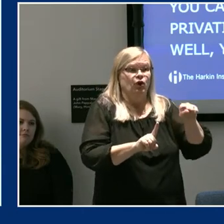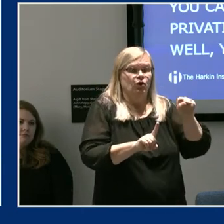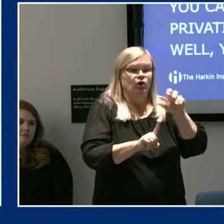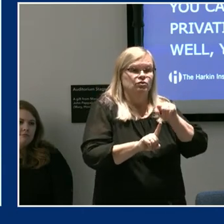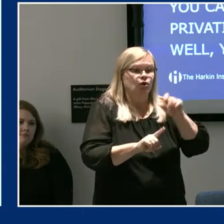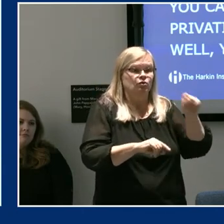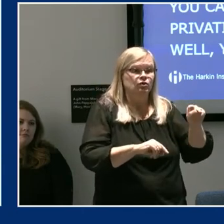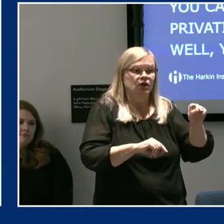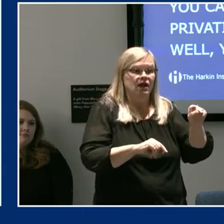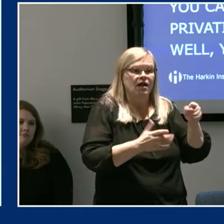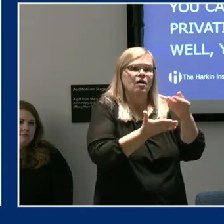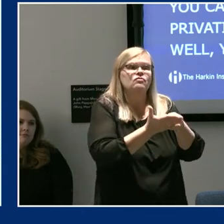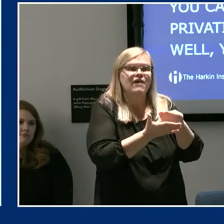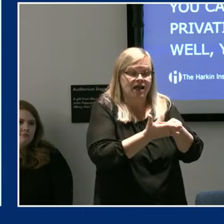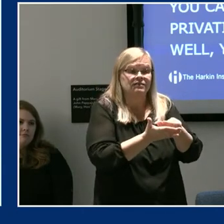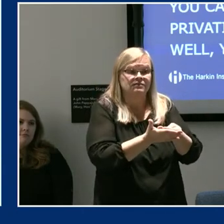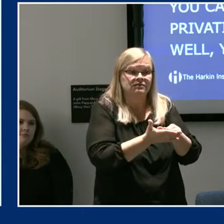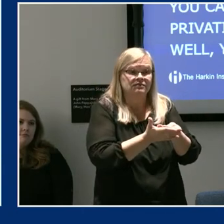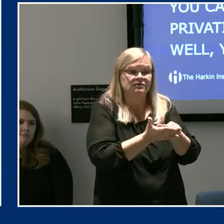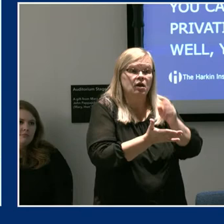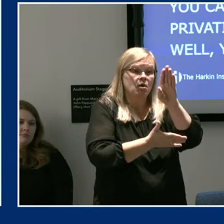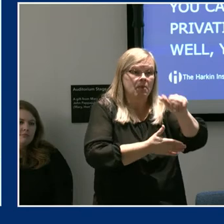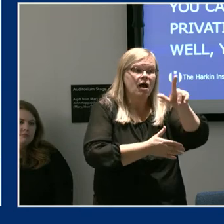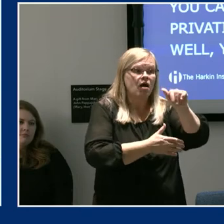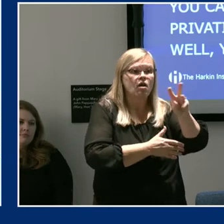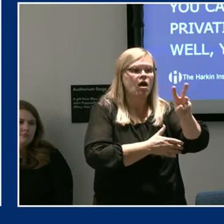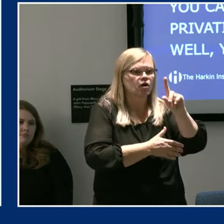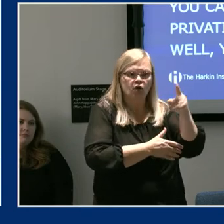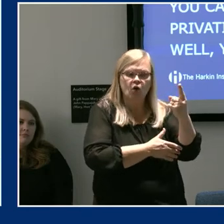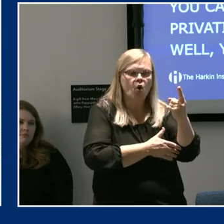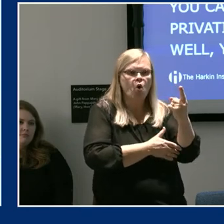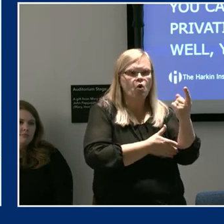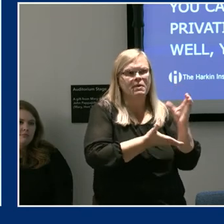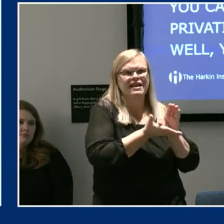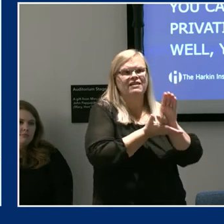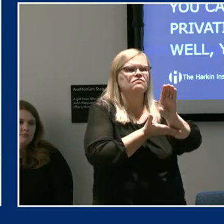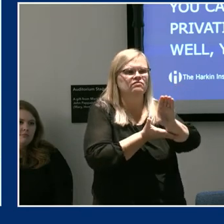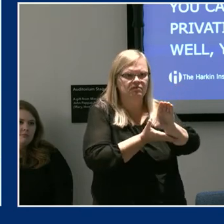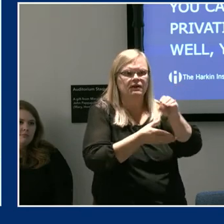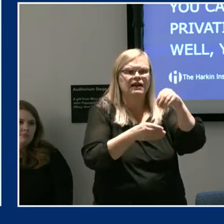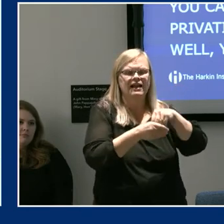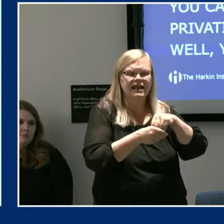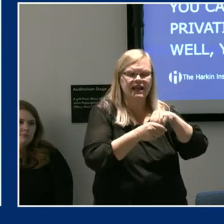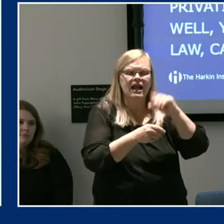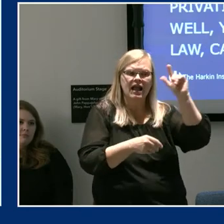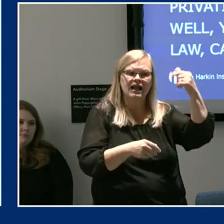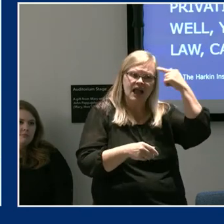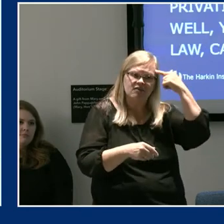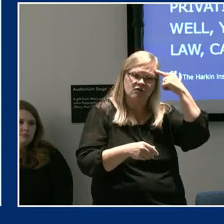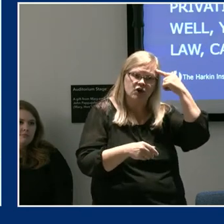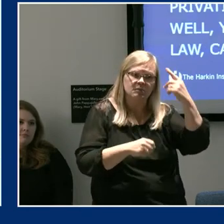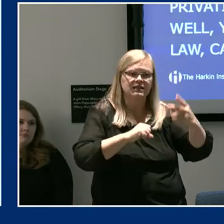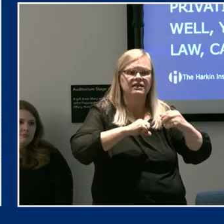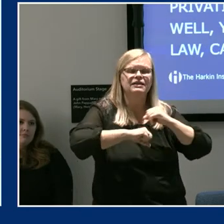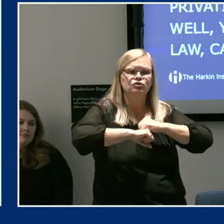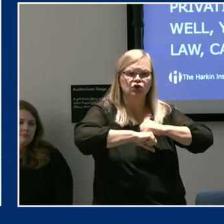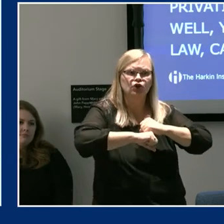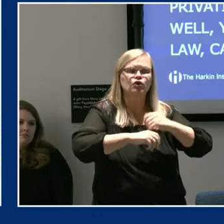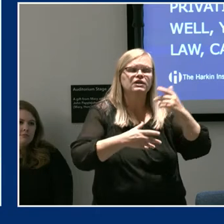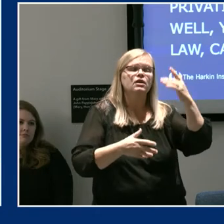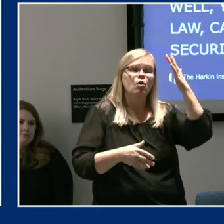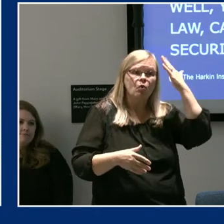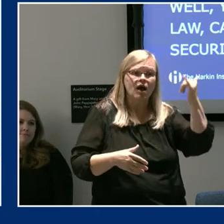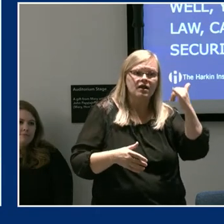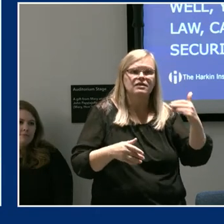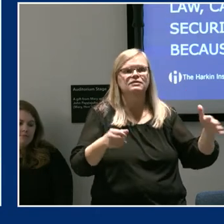Social Security funds, by law, can only be invested in government securities. Why? Because it's backed by the full faith and credit